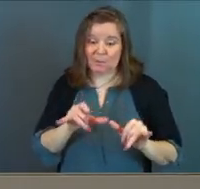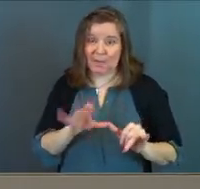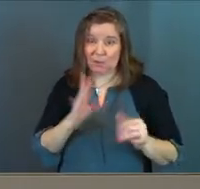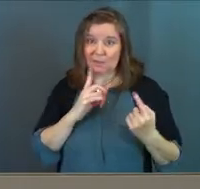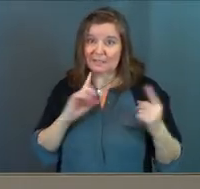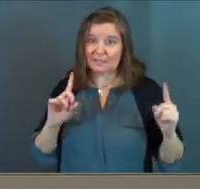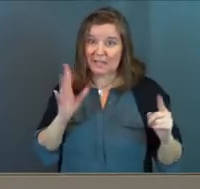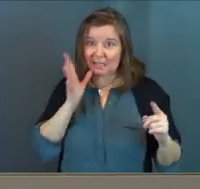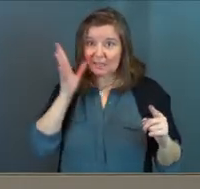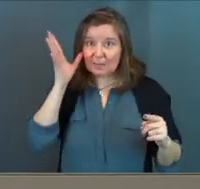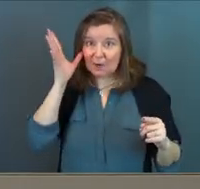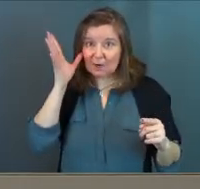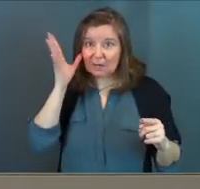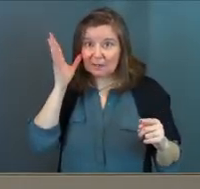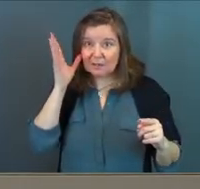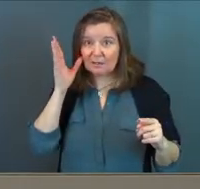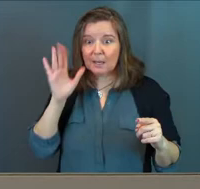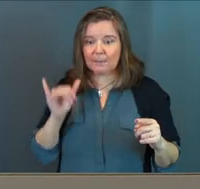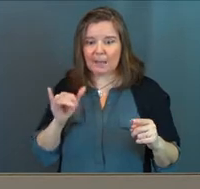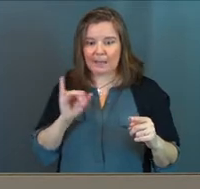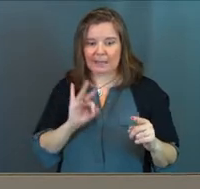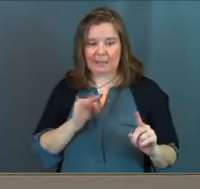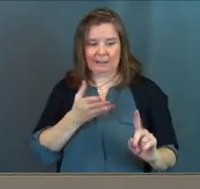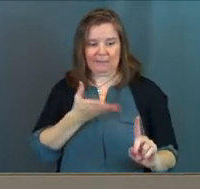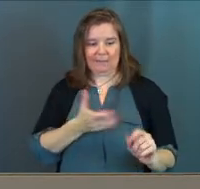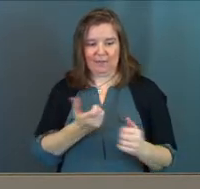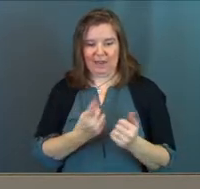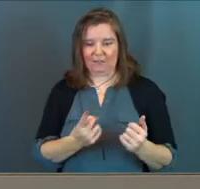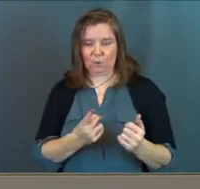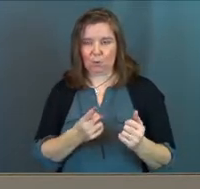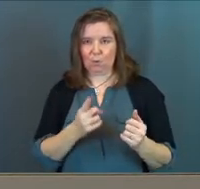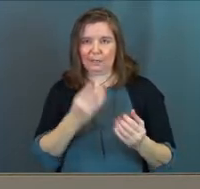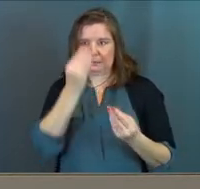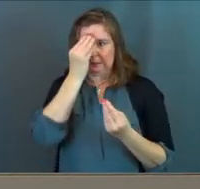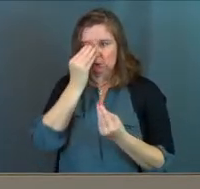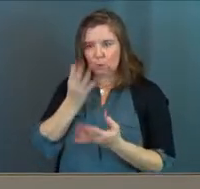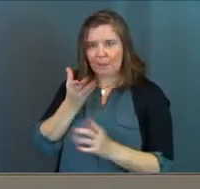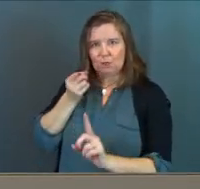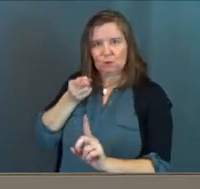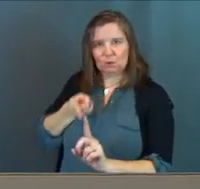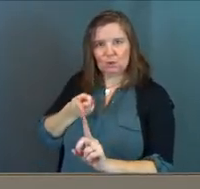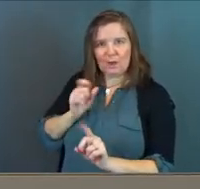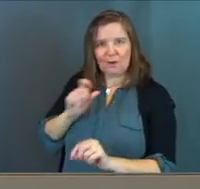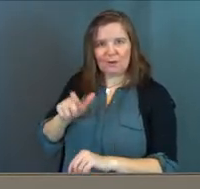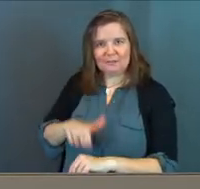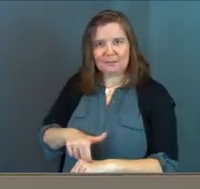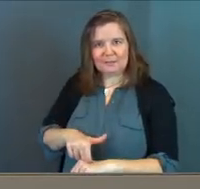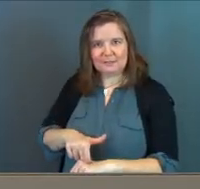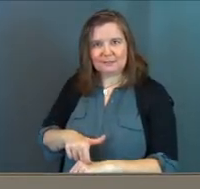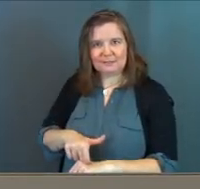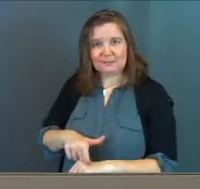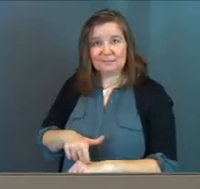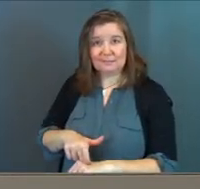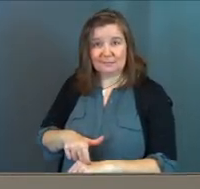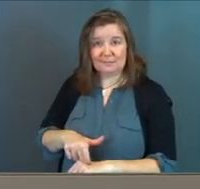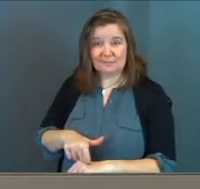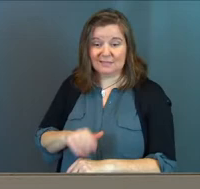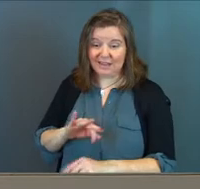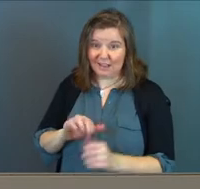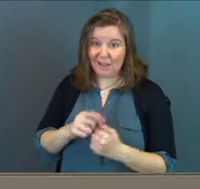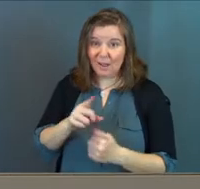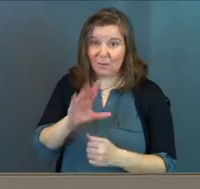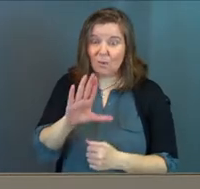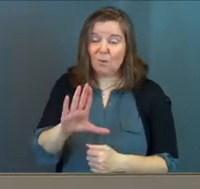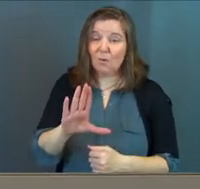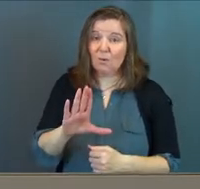your success as a parent by whether or not everybody is obedient to you at all times. And if that's